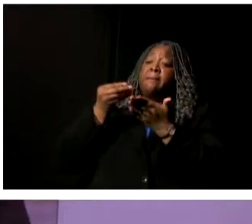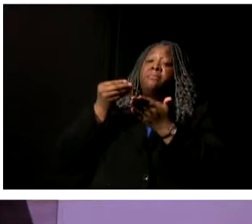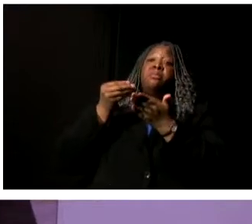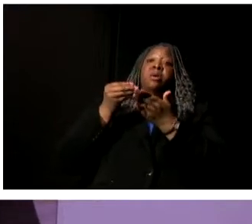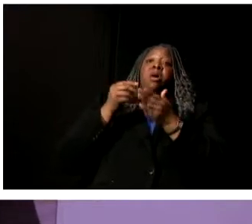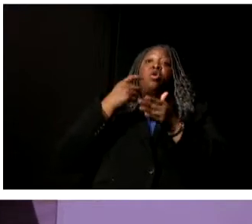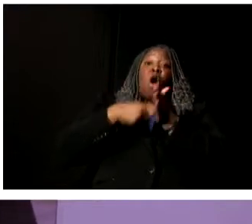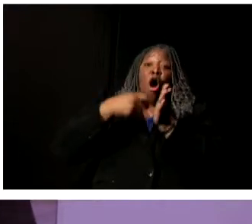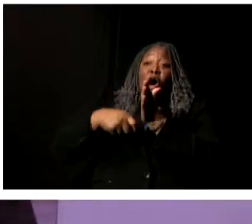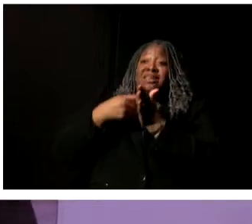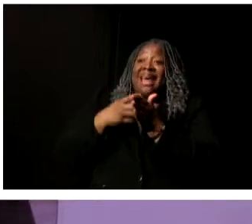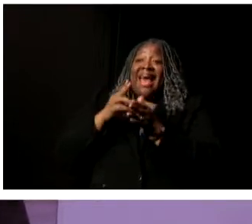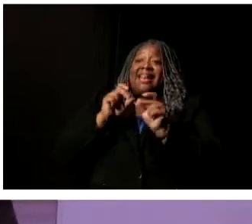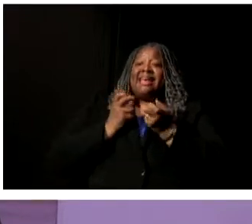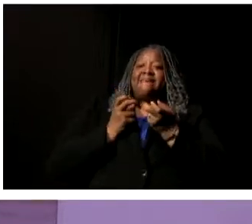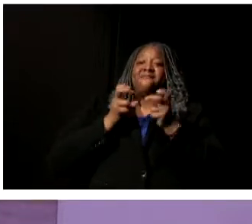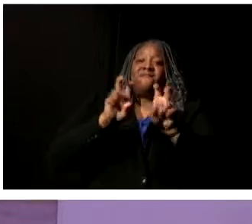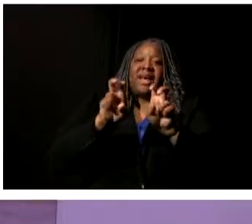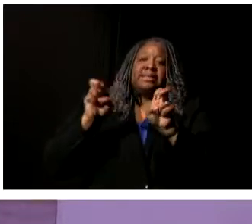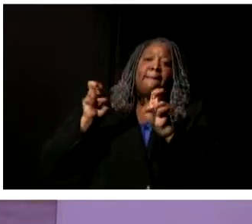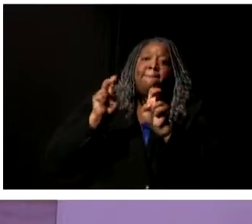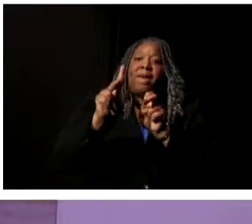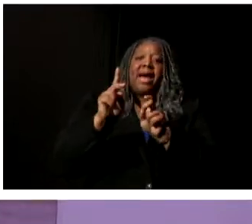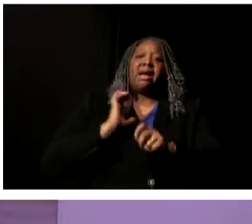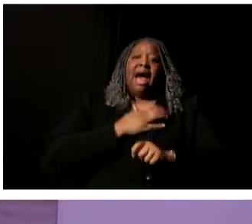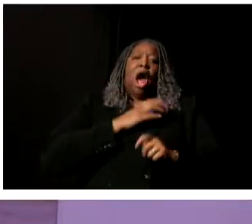back in our residents.